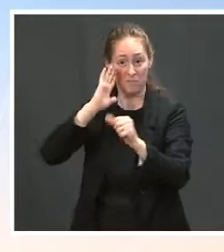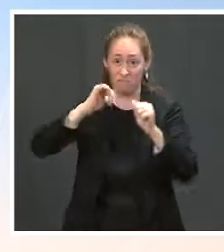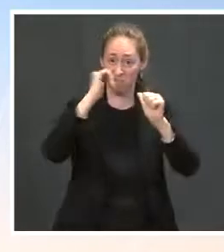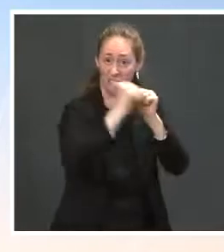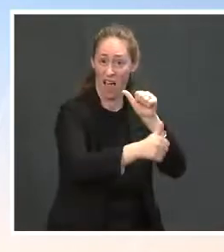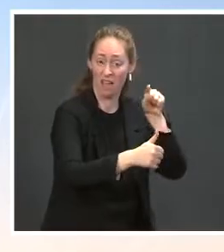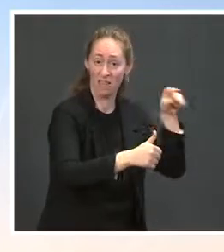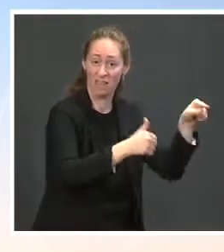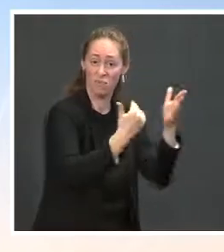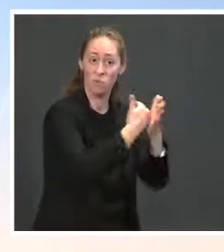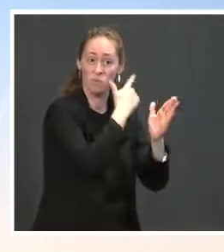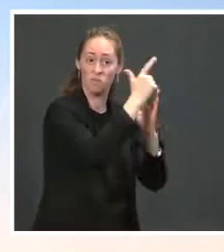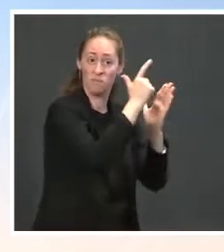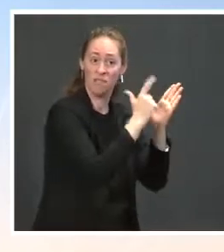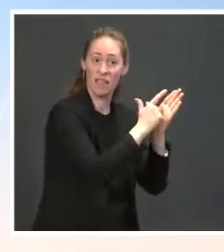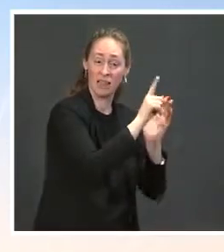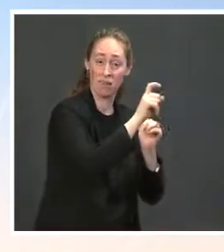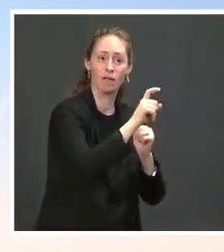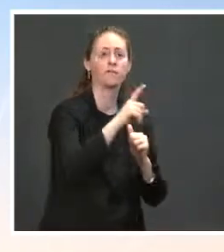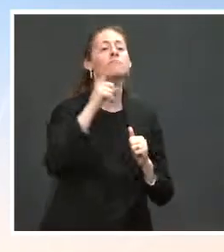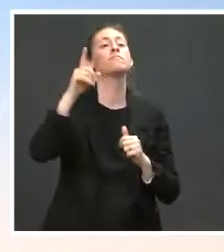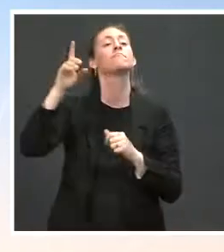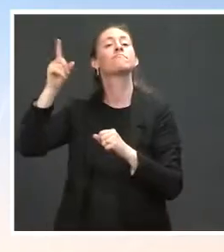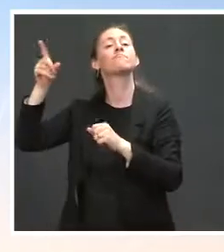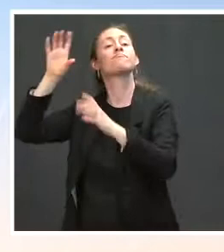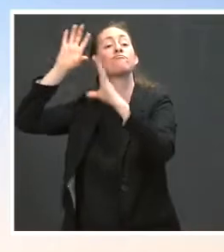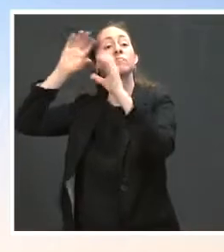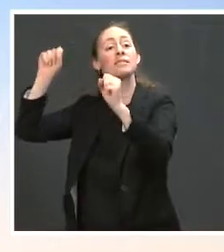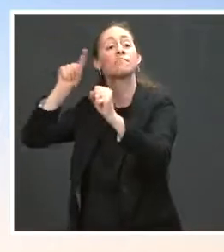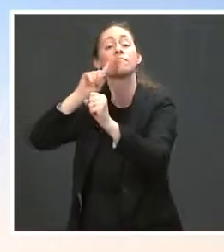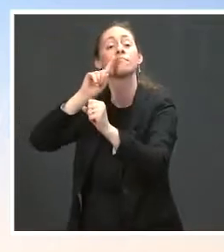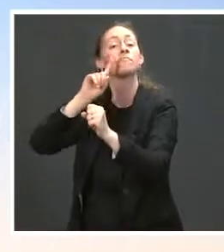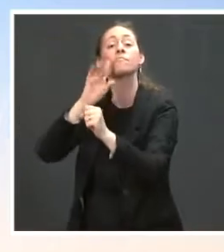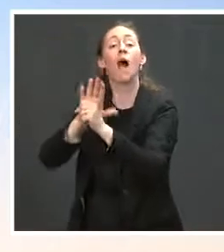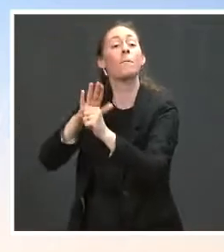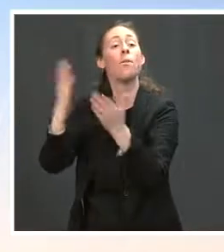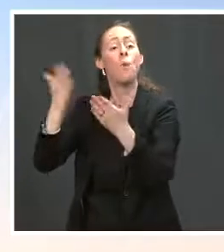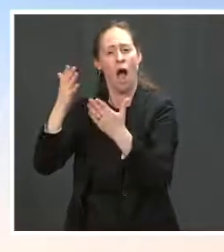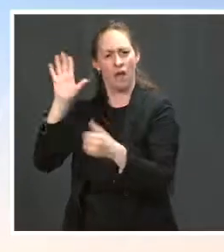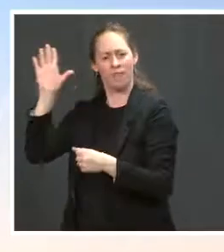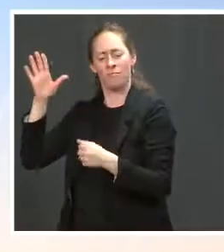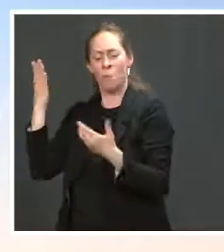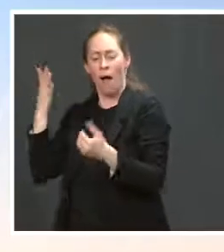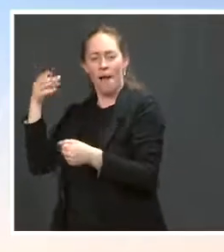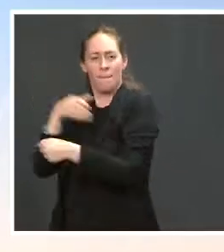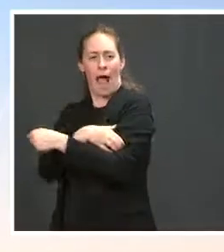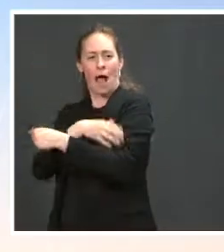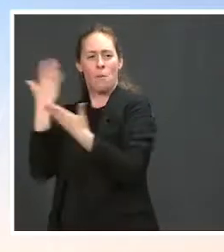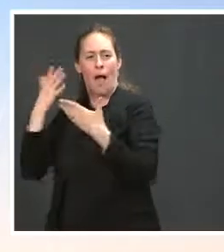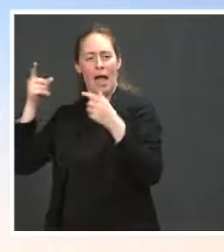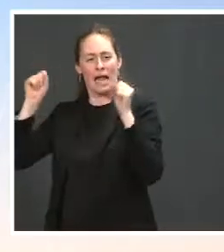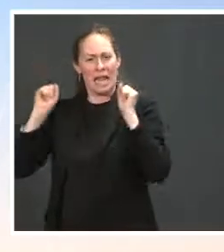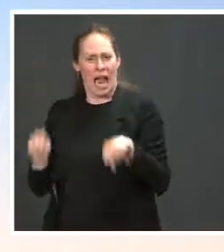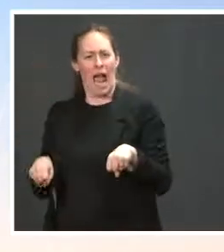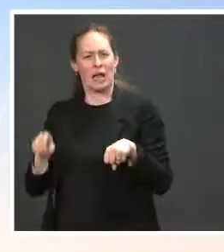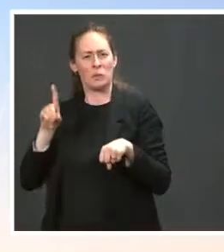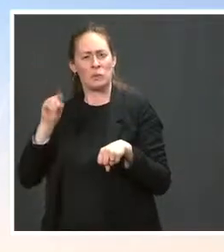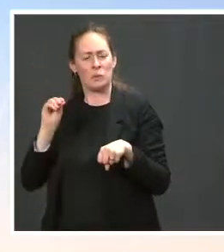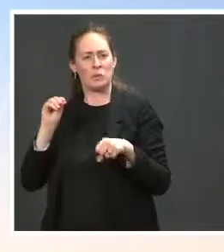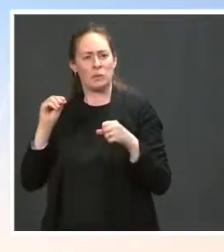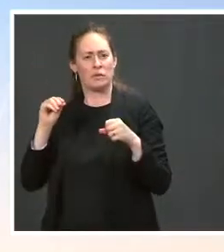he's promising to the Floyd family that he will use the power of his presidency, the bully pulpit, as he intends to do during his joint address next